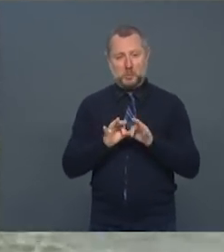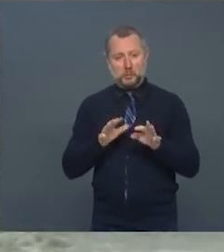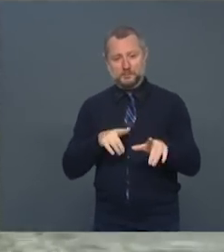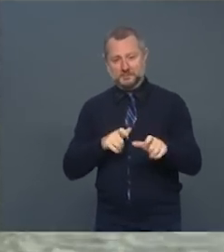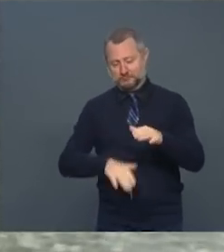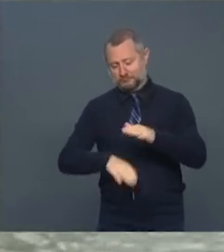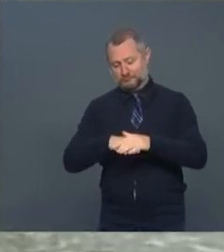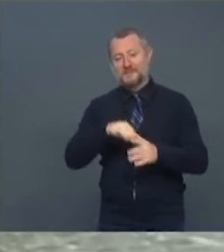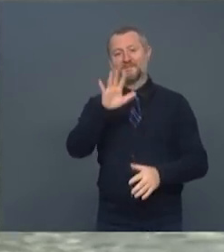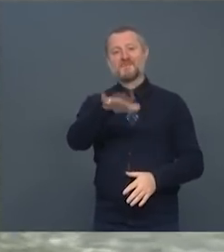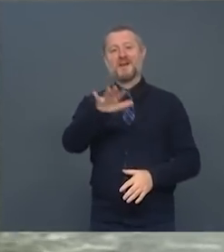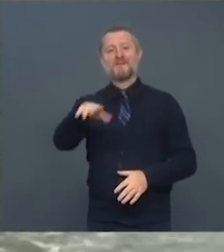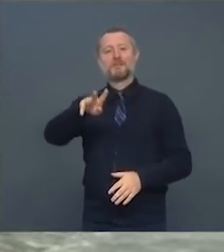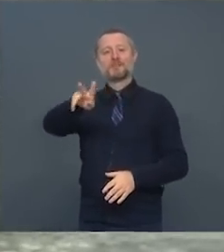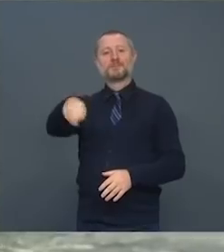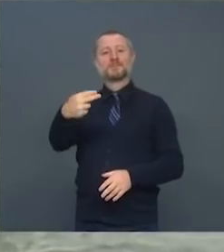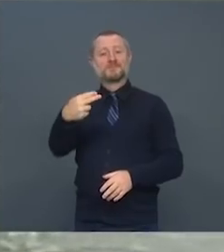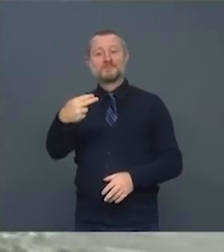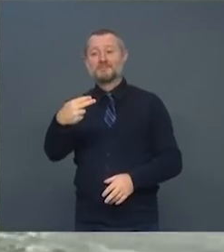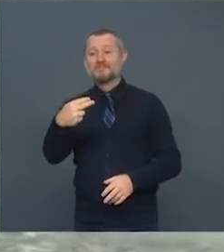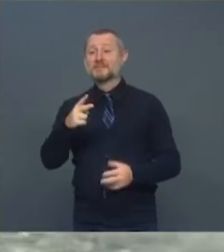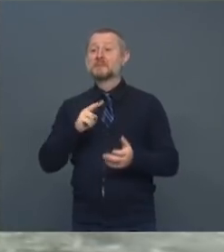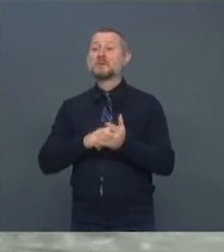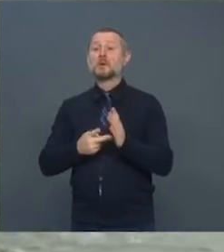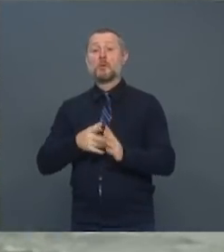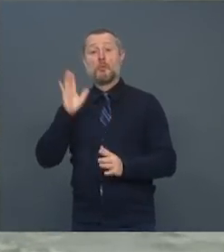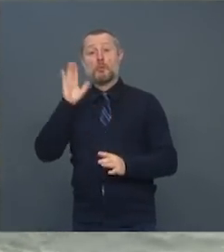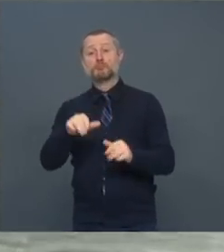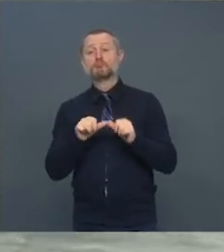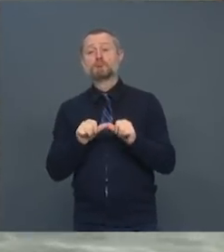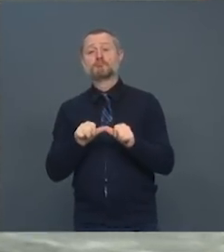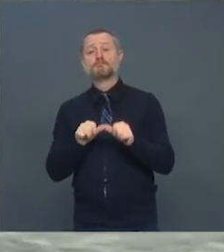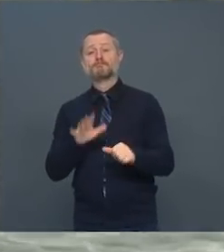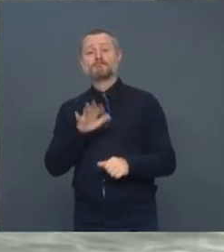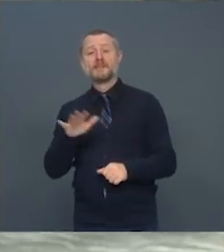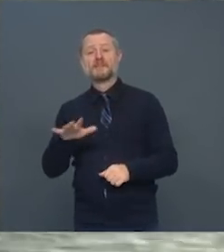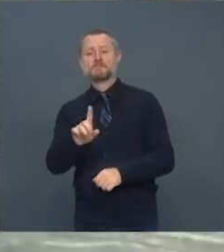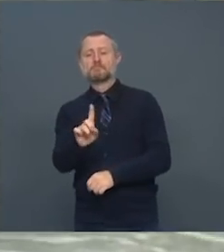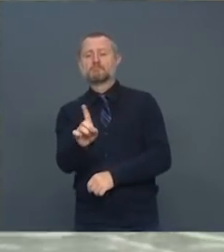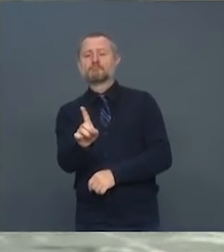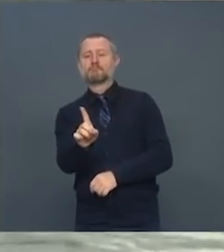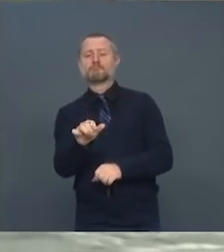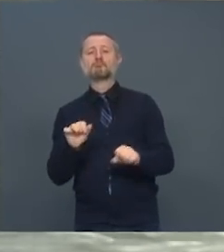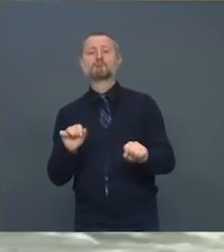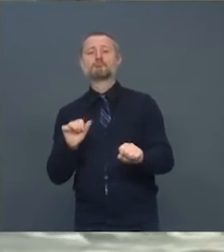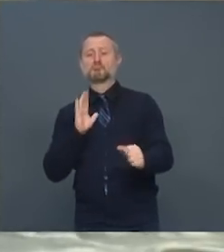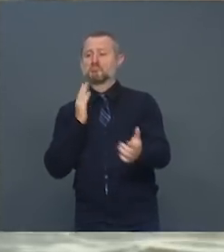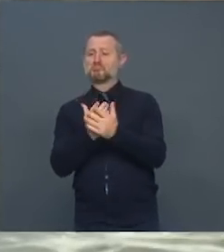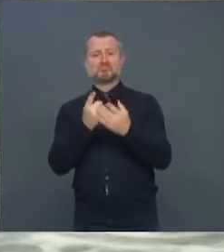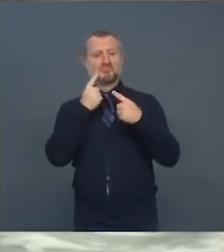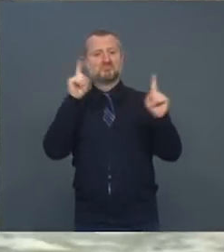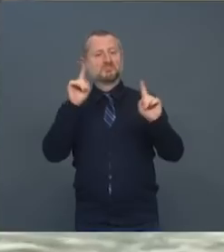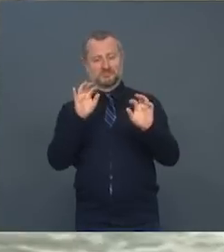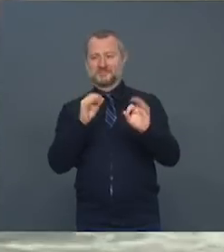hour. Do 55 miles an hour all the way. Do